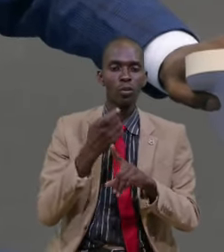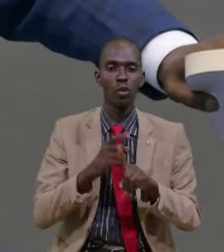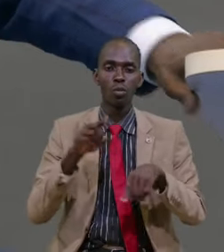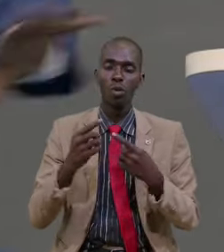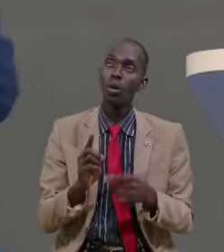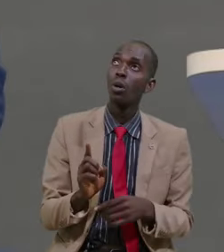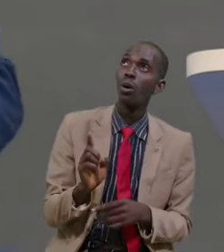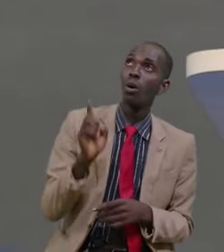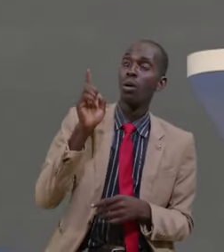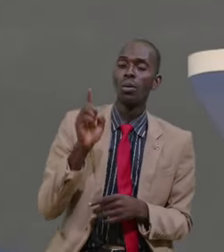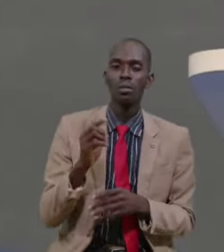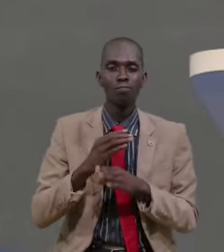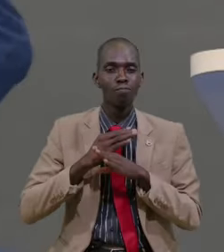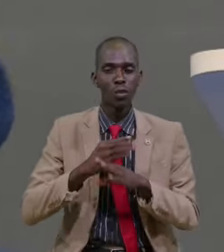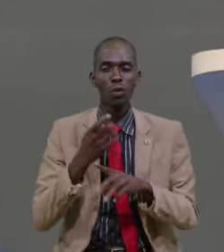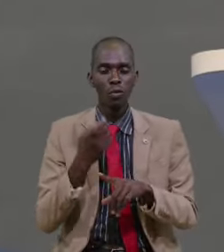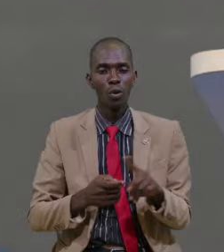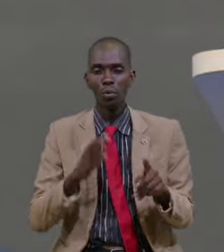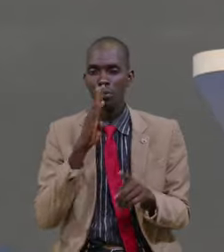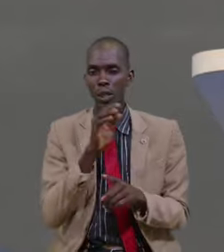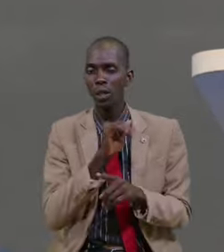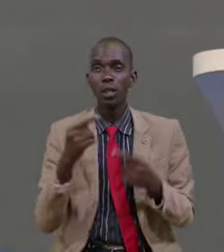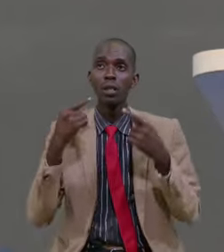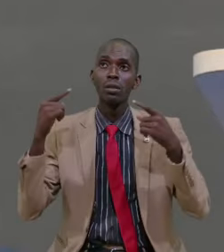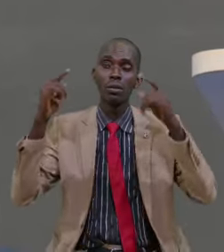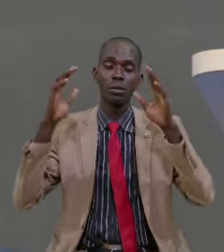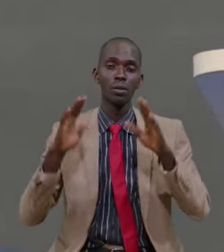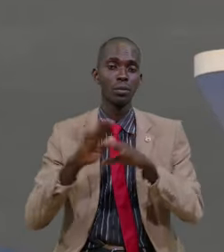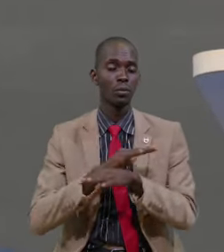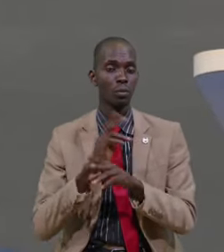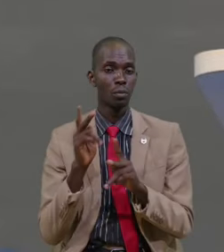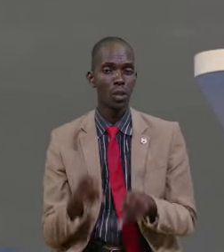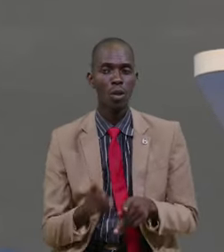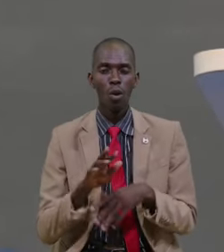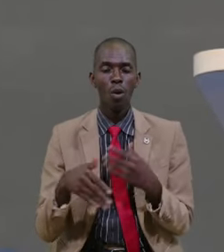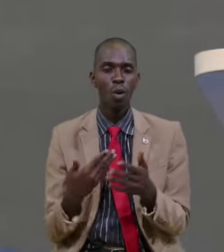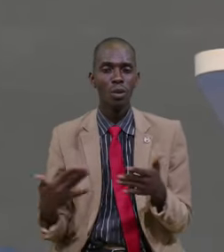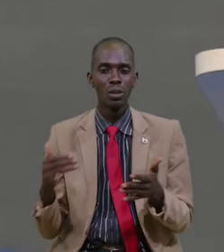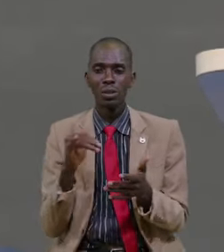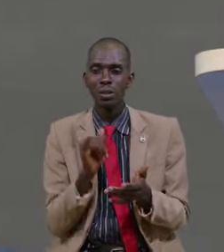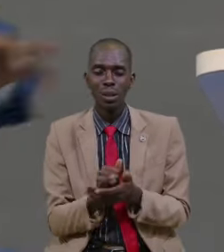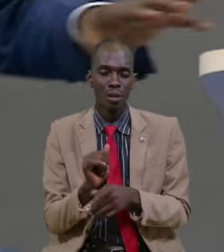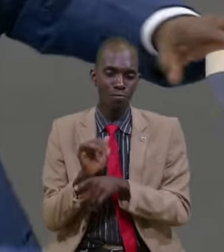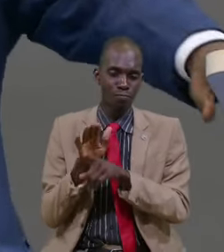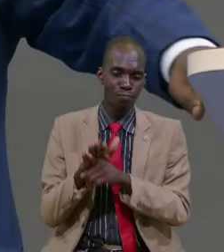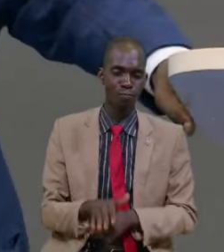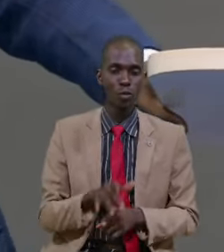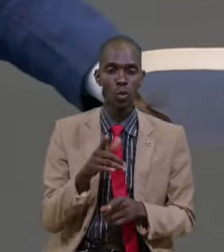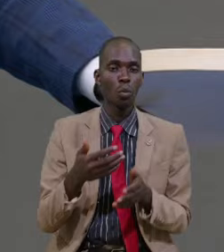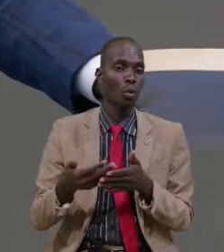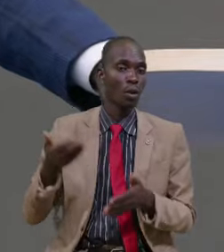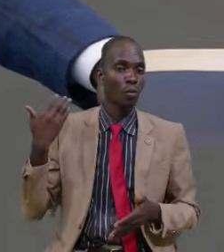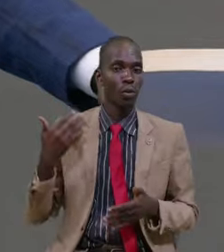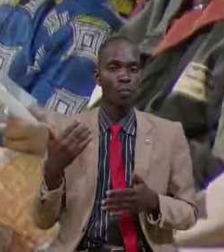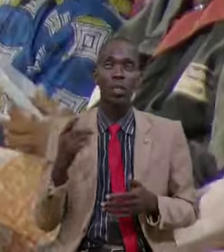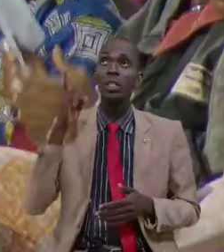an achiever, everything that stopped you before today, he loses you and lets